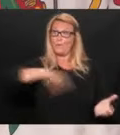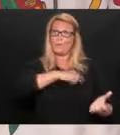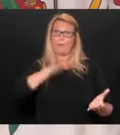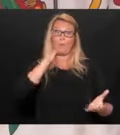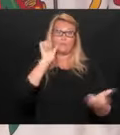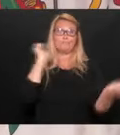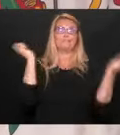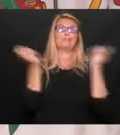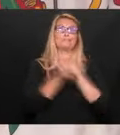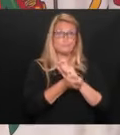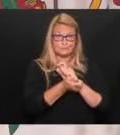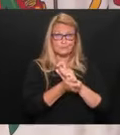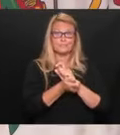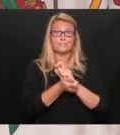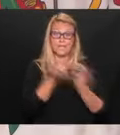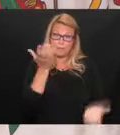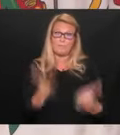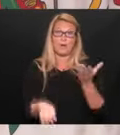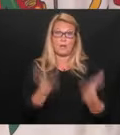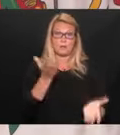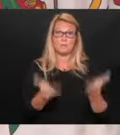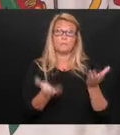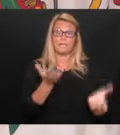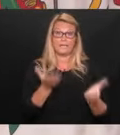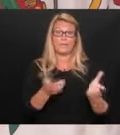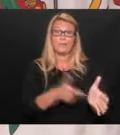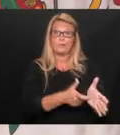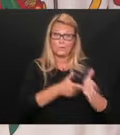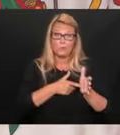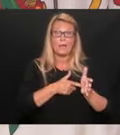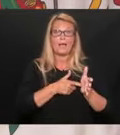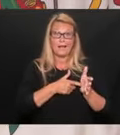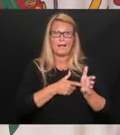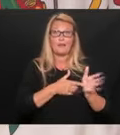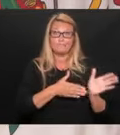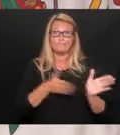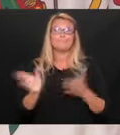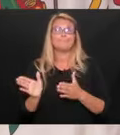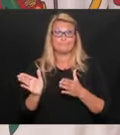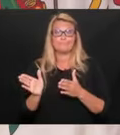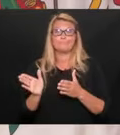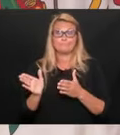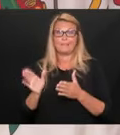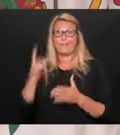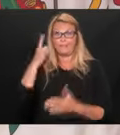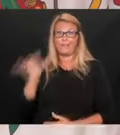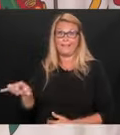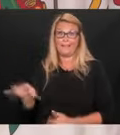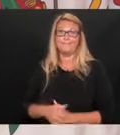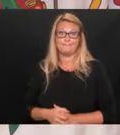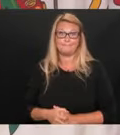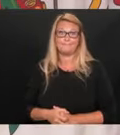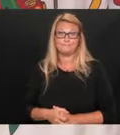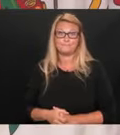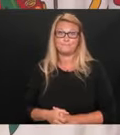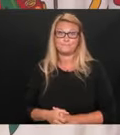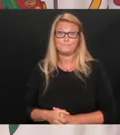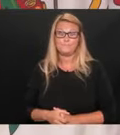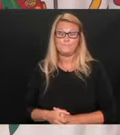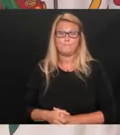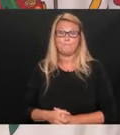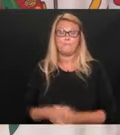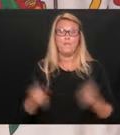adjust, and we probably will end up having to move in this direction. It is absolutely